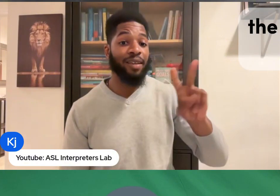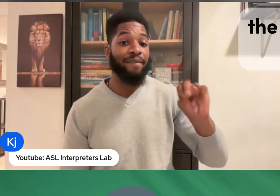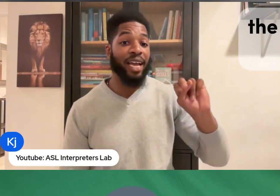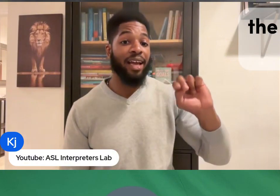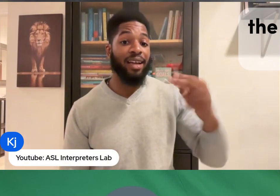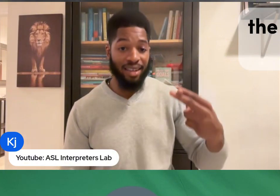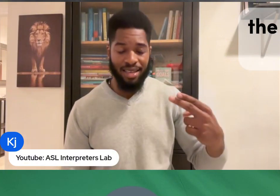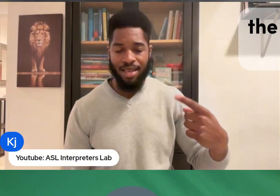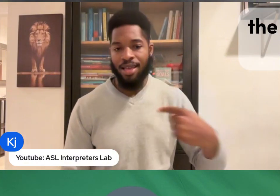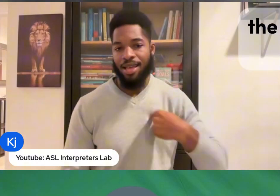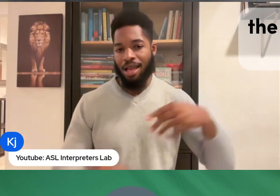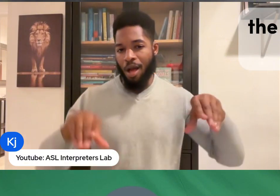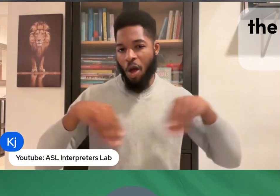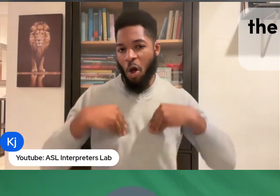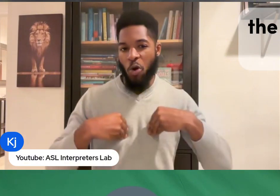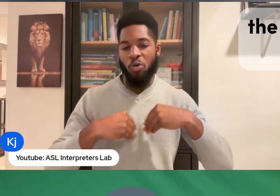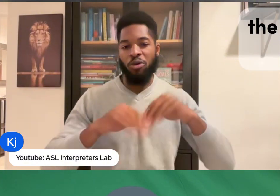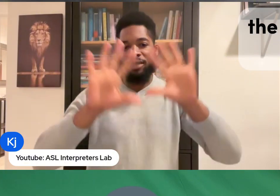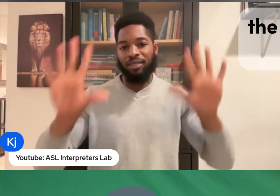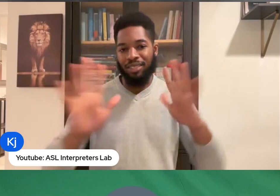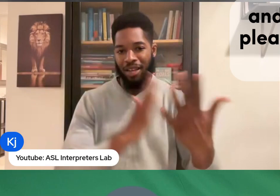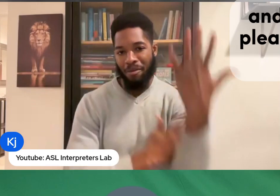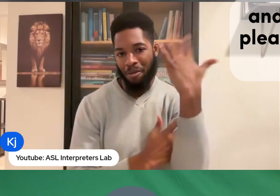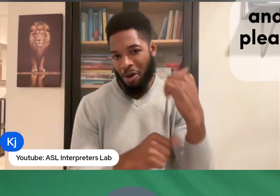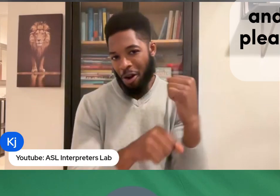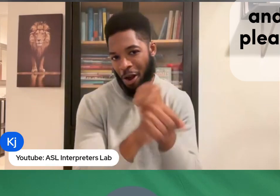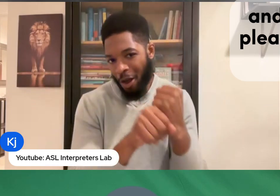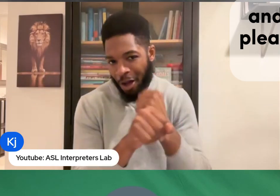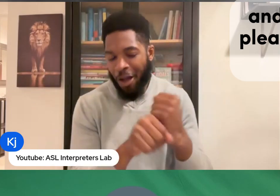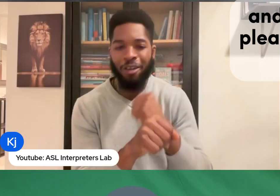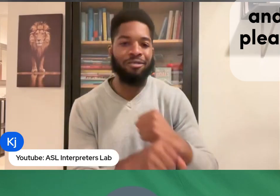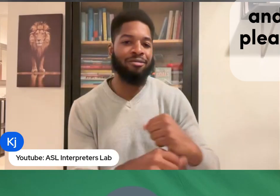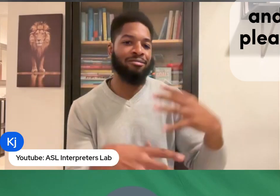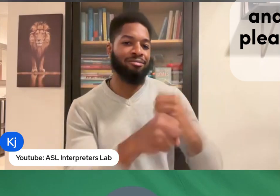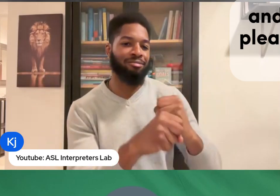the owner of Sunday Morning Coffee Company, and it is